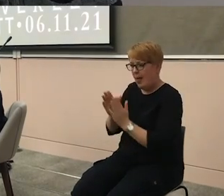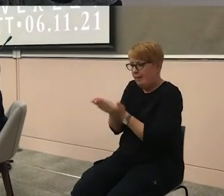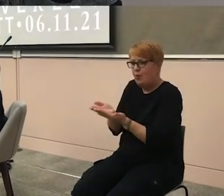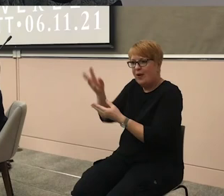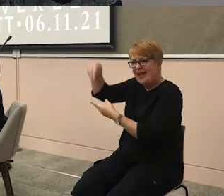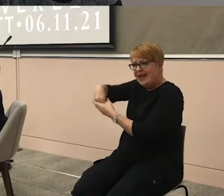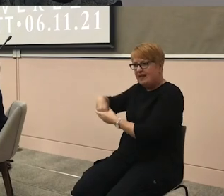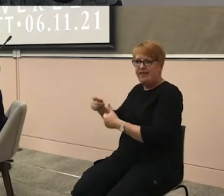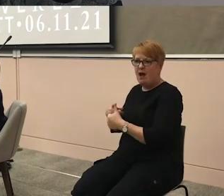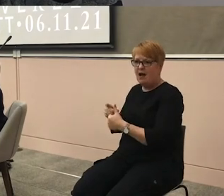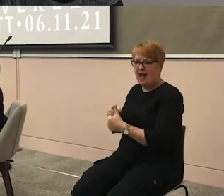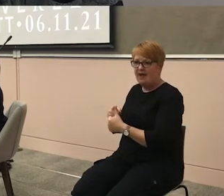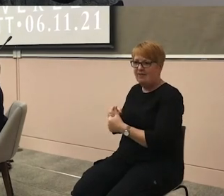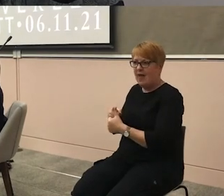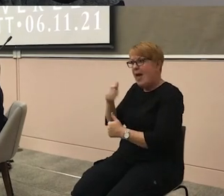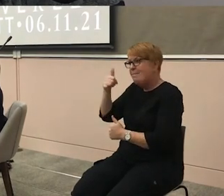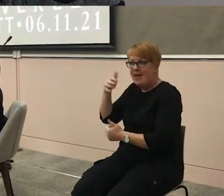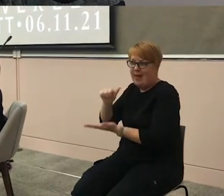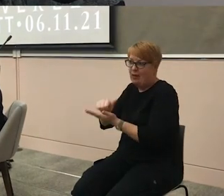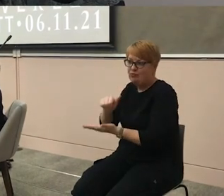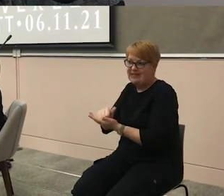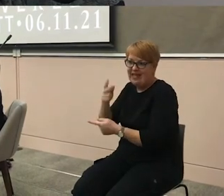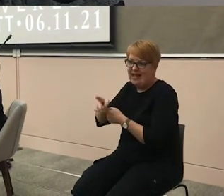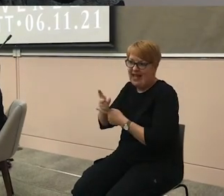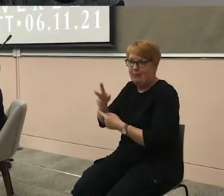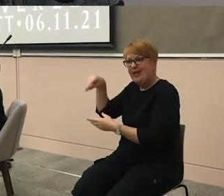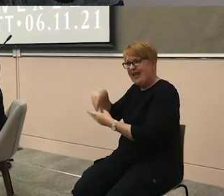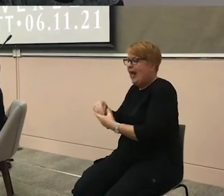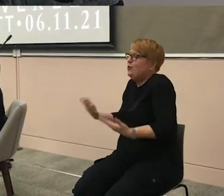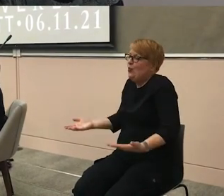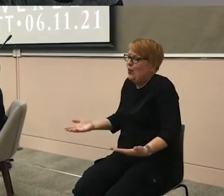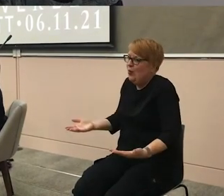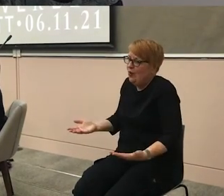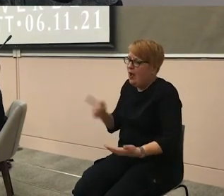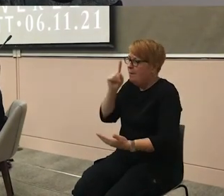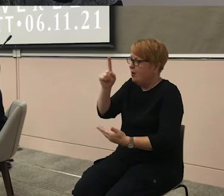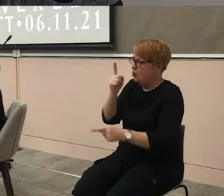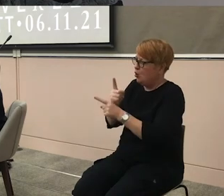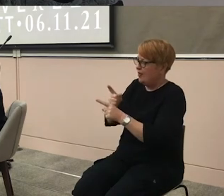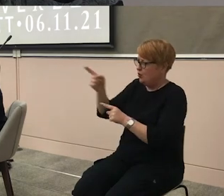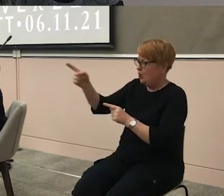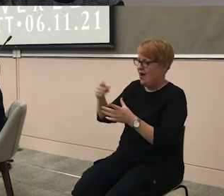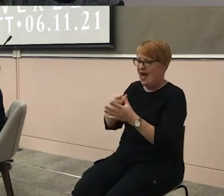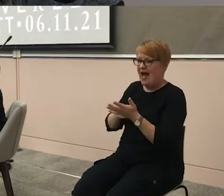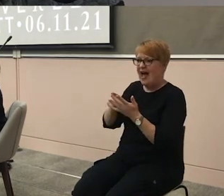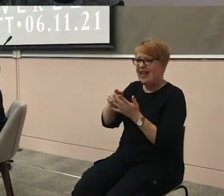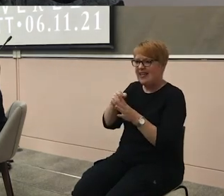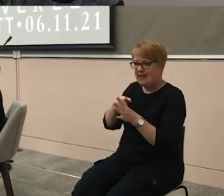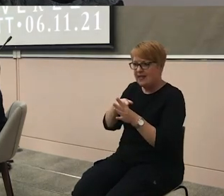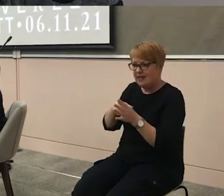it's just, I mean, who knows, we might print it again and put it in the archive. But I was talking to Alina about, like, how, yeah, speaking for